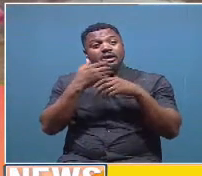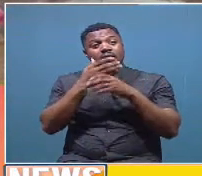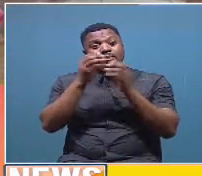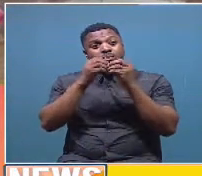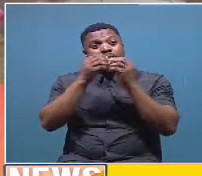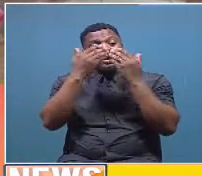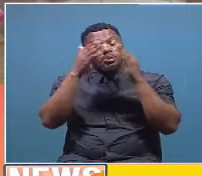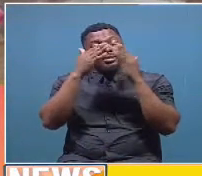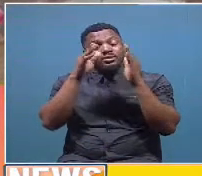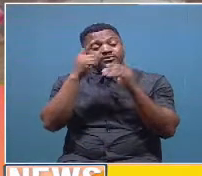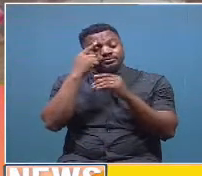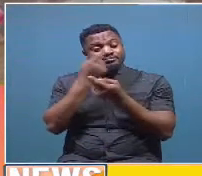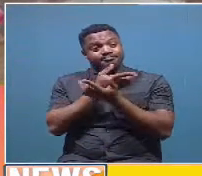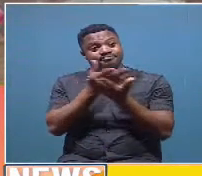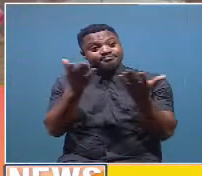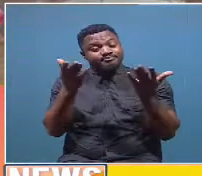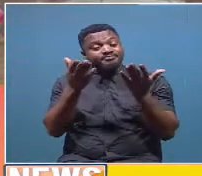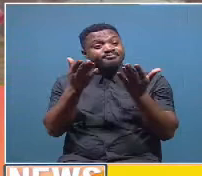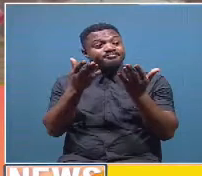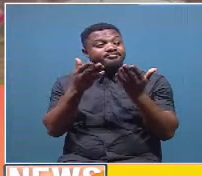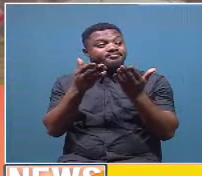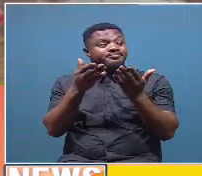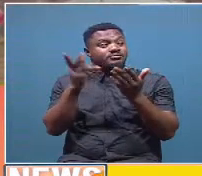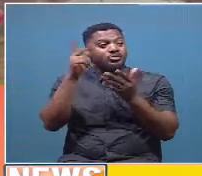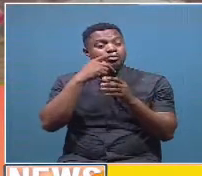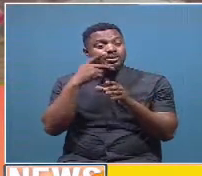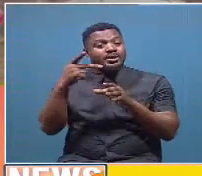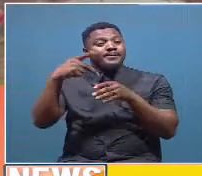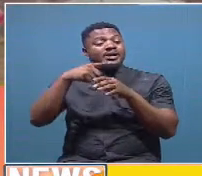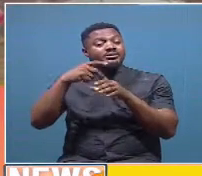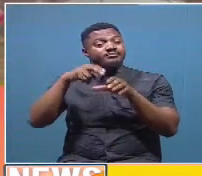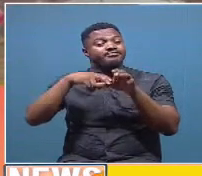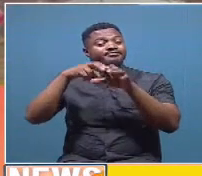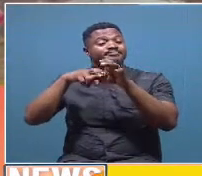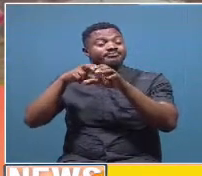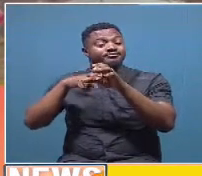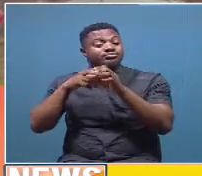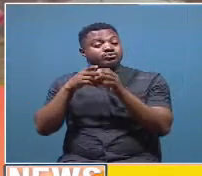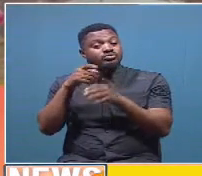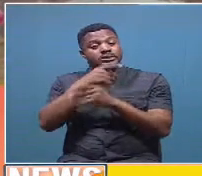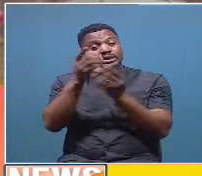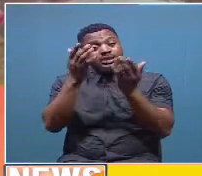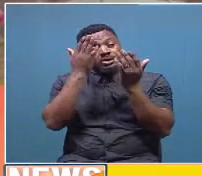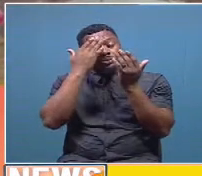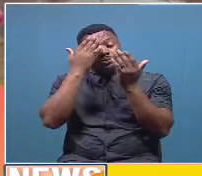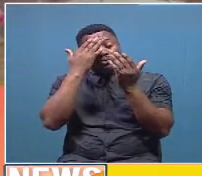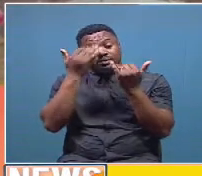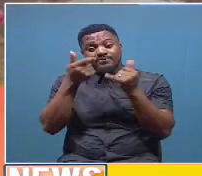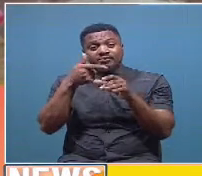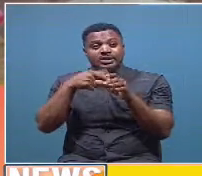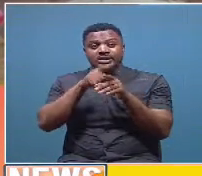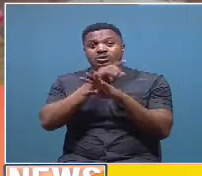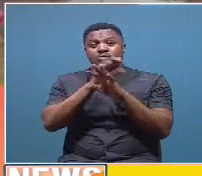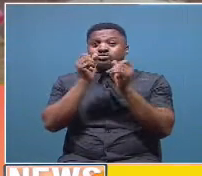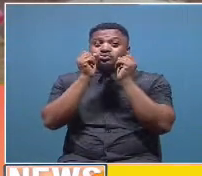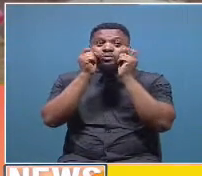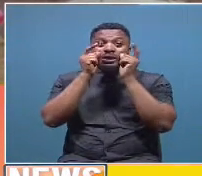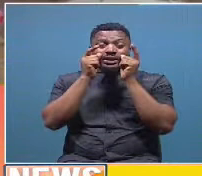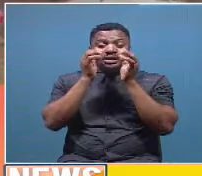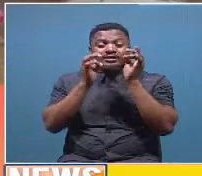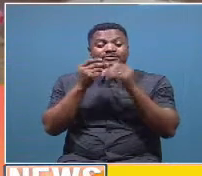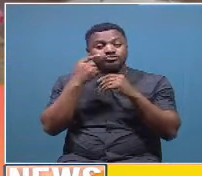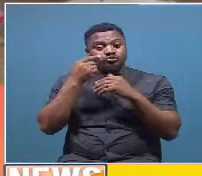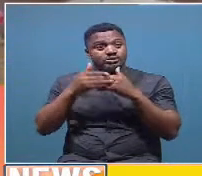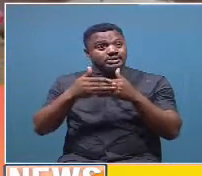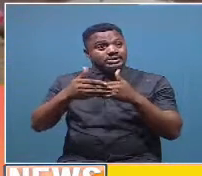create for our clients, the citizens to be aware that they shouldn't be surprised.